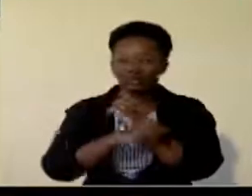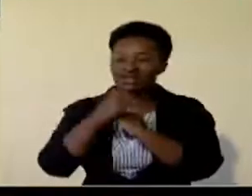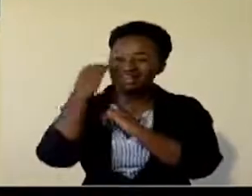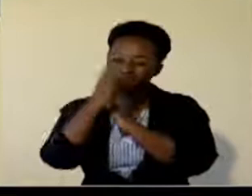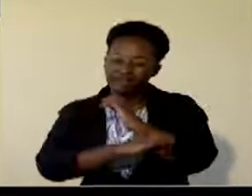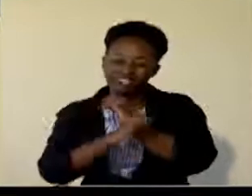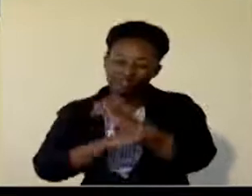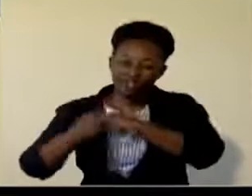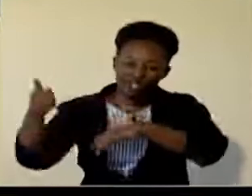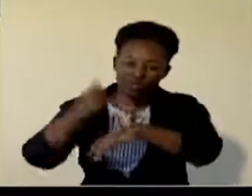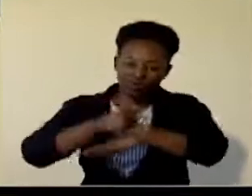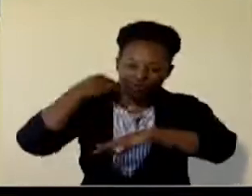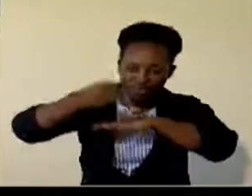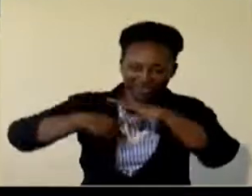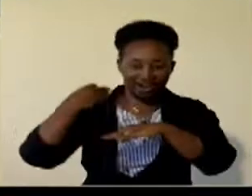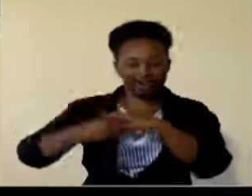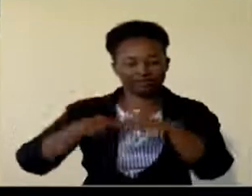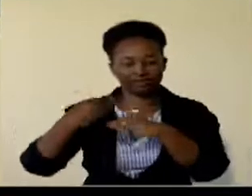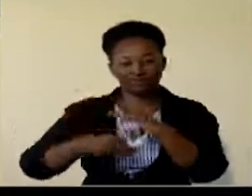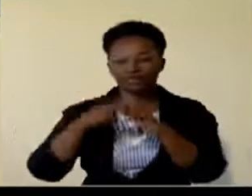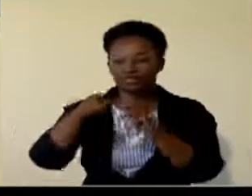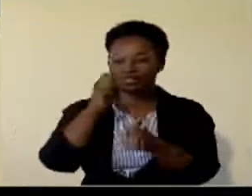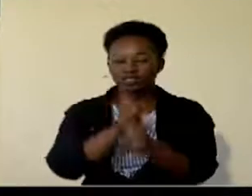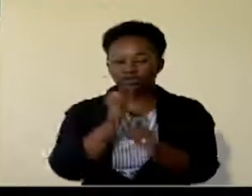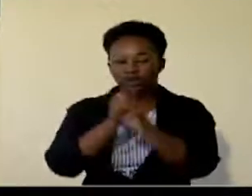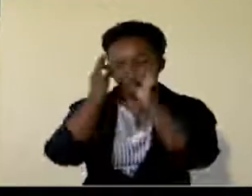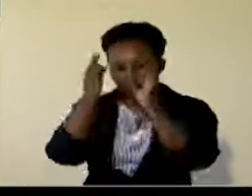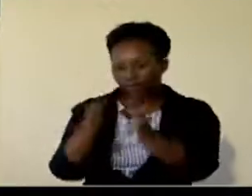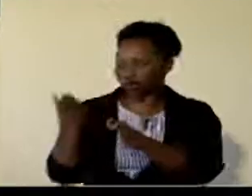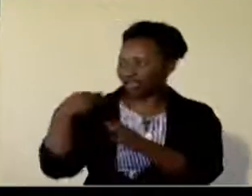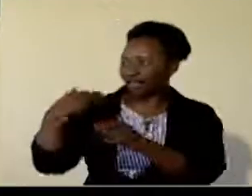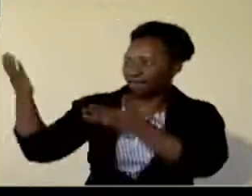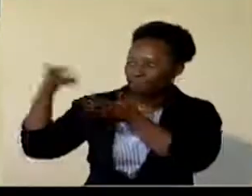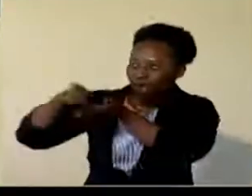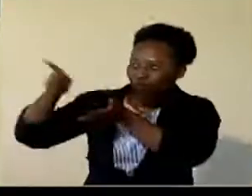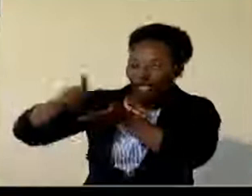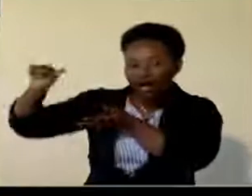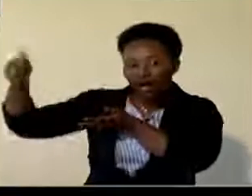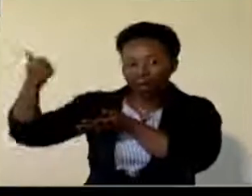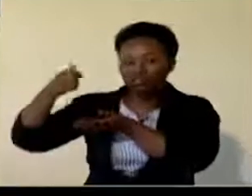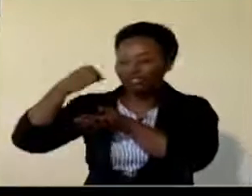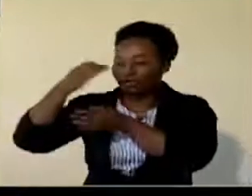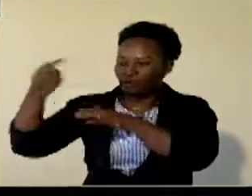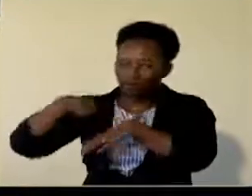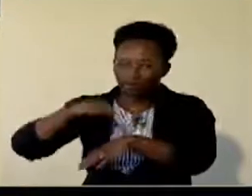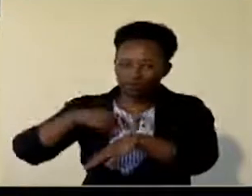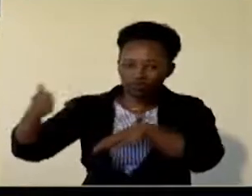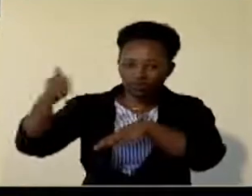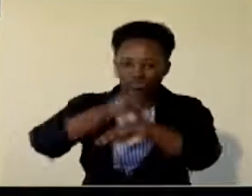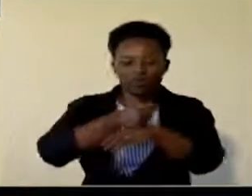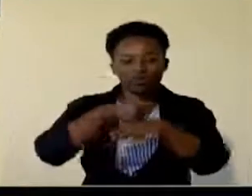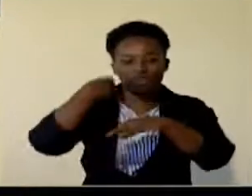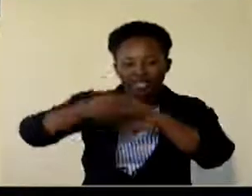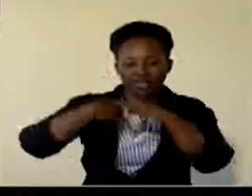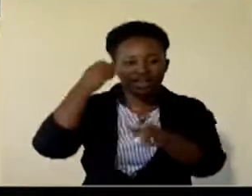country establishes industries that produce goods which were formerly imported. Now, if we establish industries in Rwanda